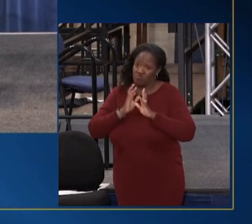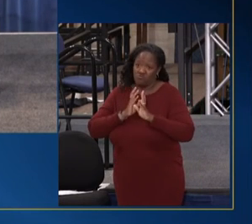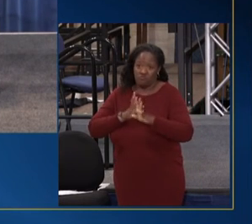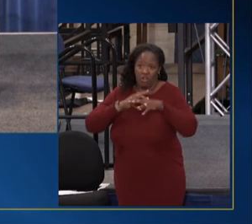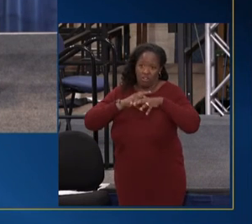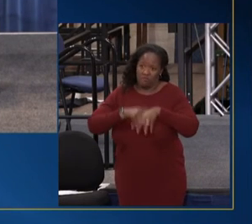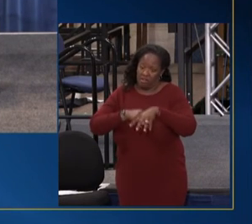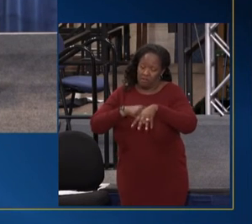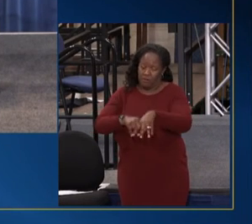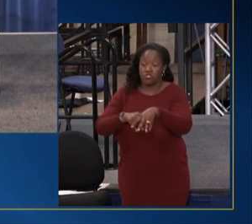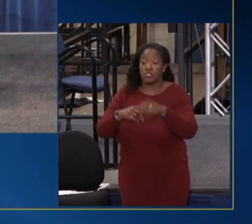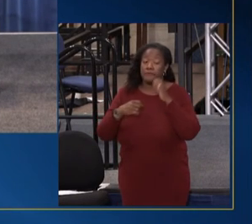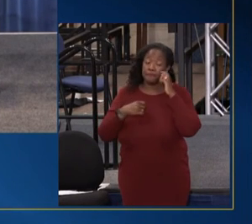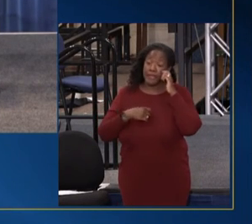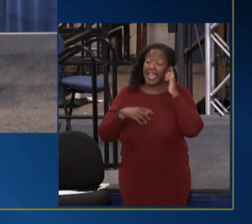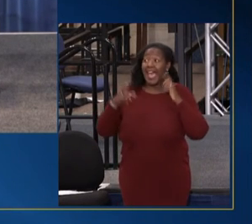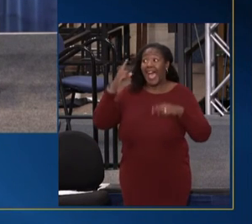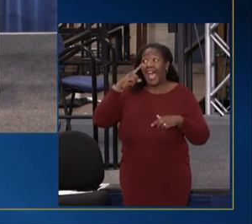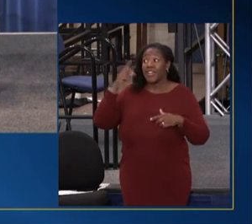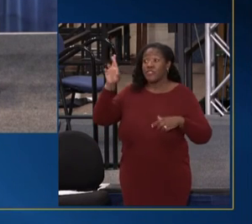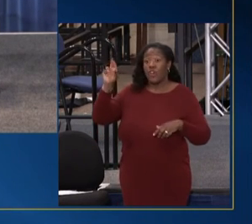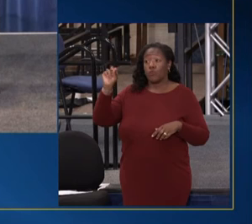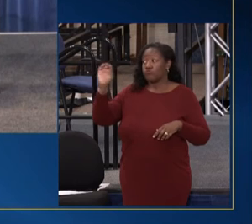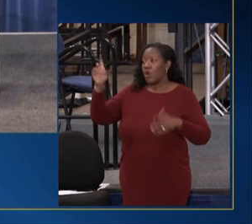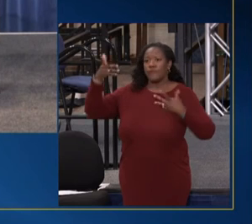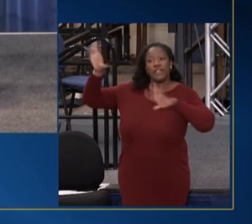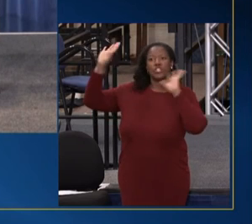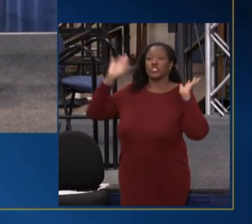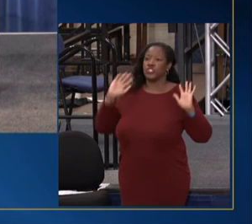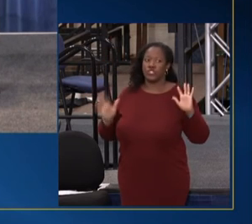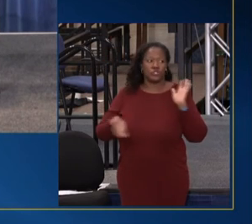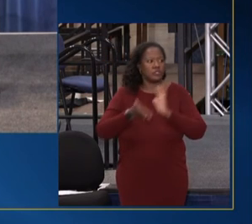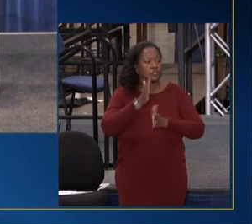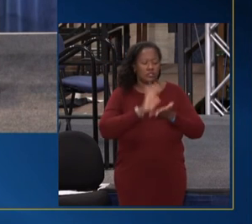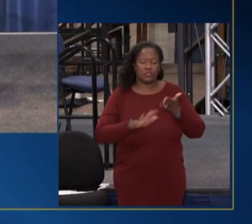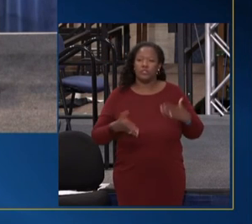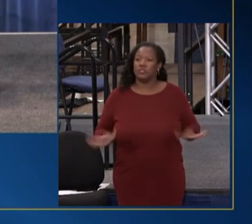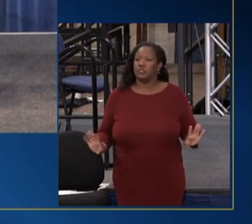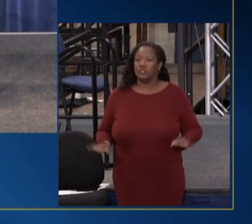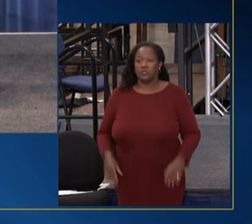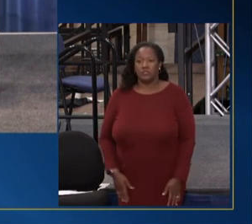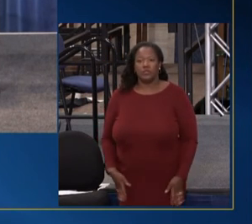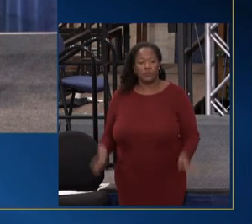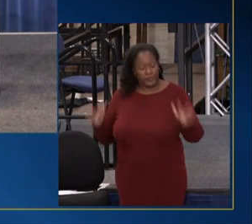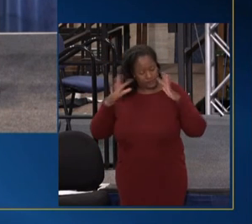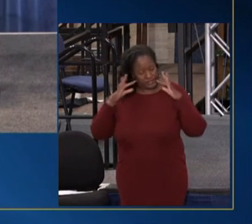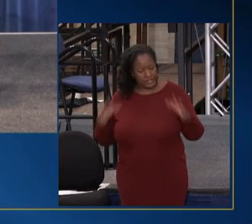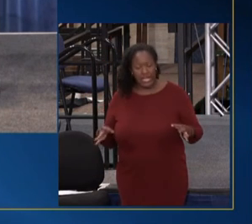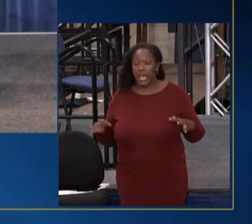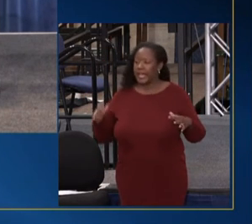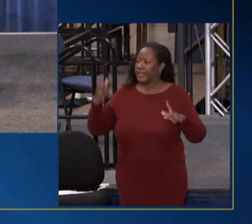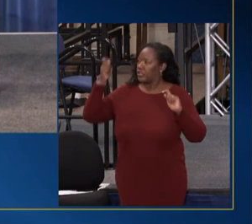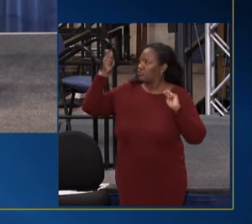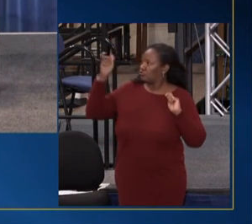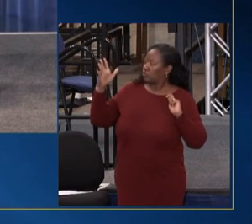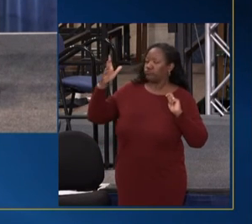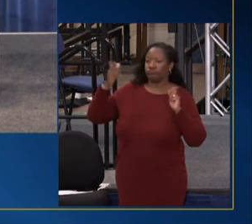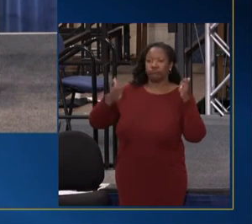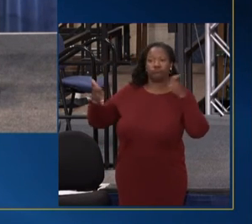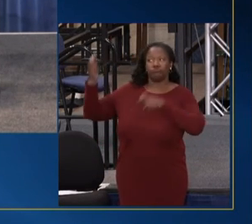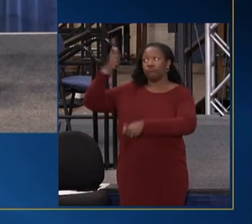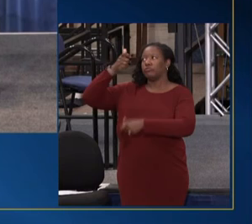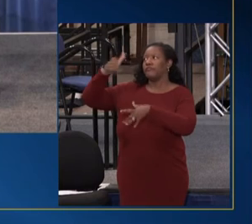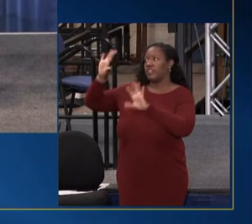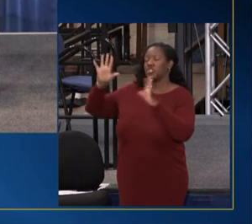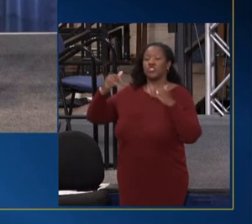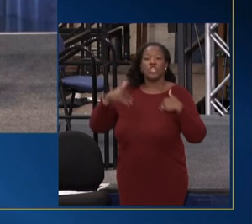them and all this, I thought Roe was done. I thought, you know, that had been decided, and I kind of feel like I'd taken my